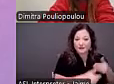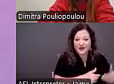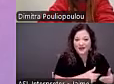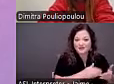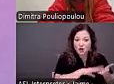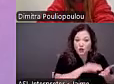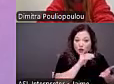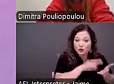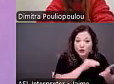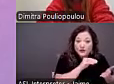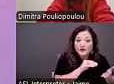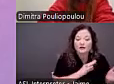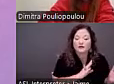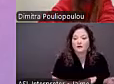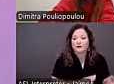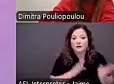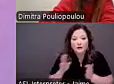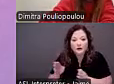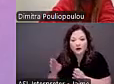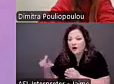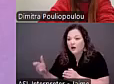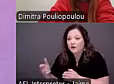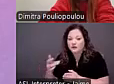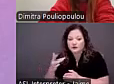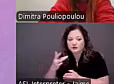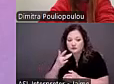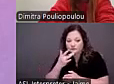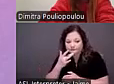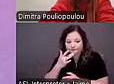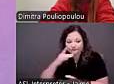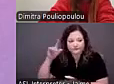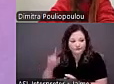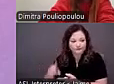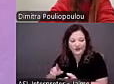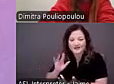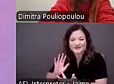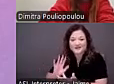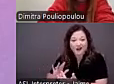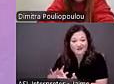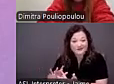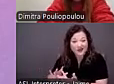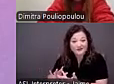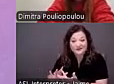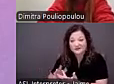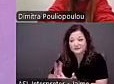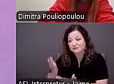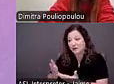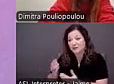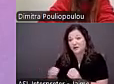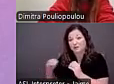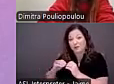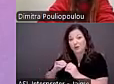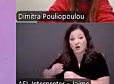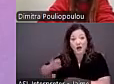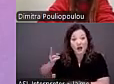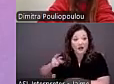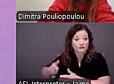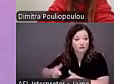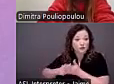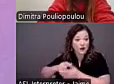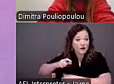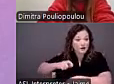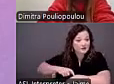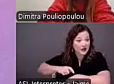Others preferred having live clinician contact, even if it meant having higher time commitment. So